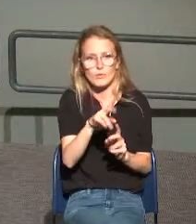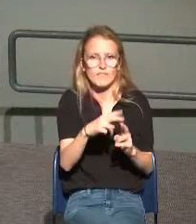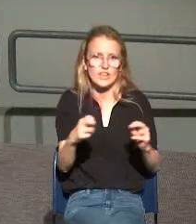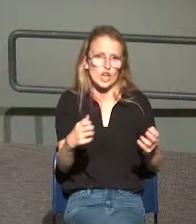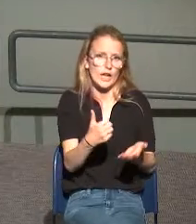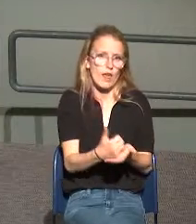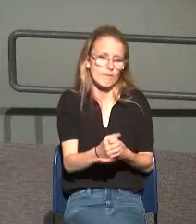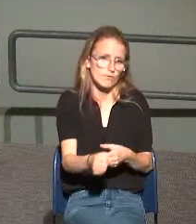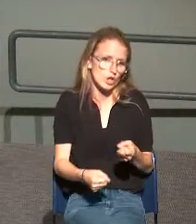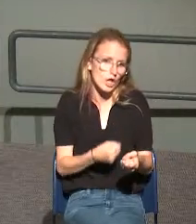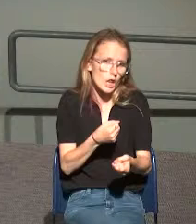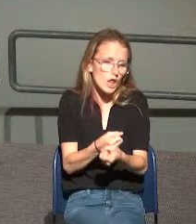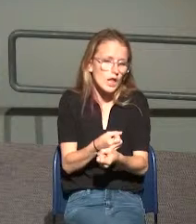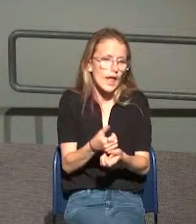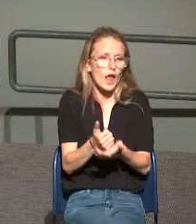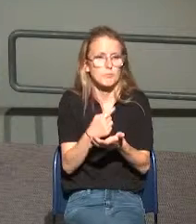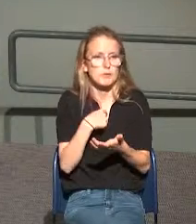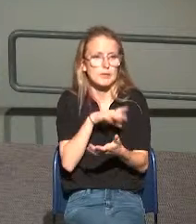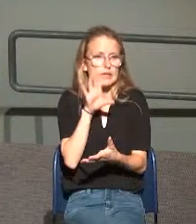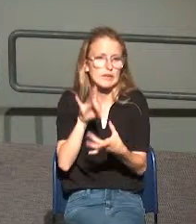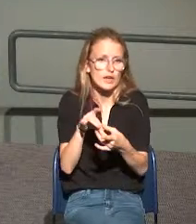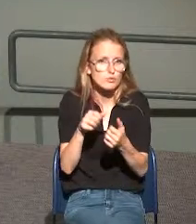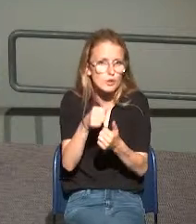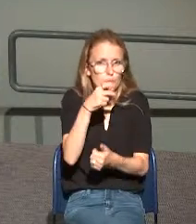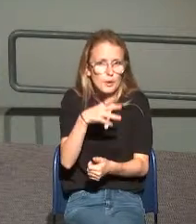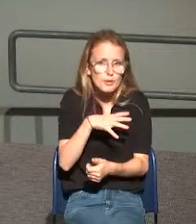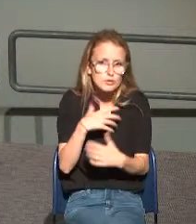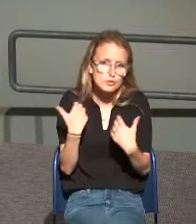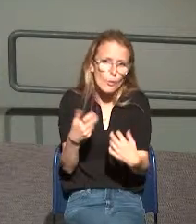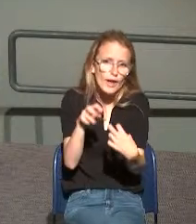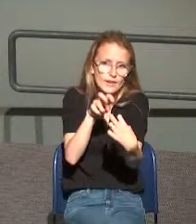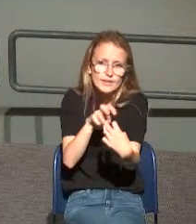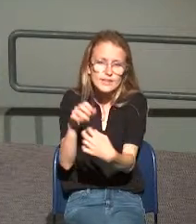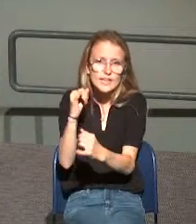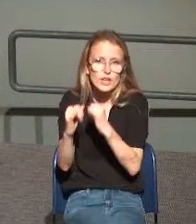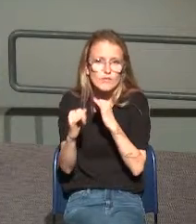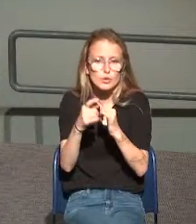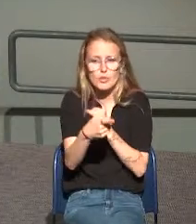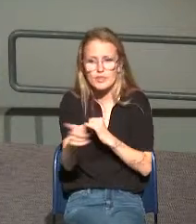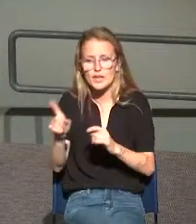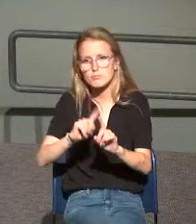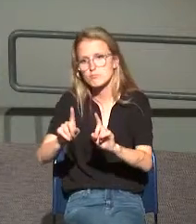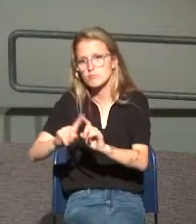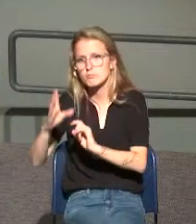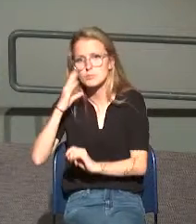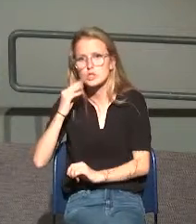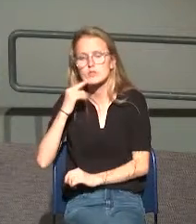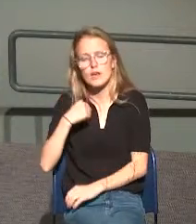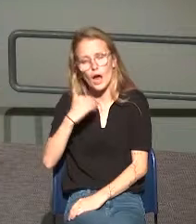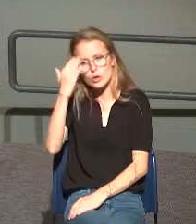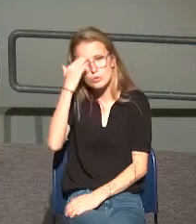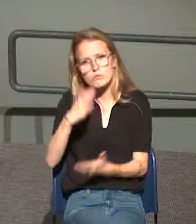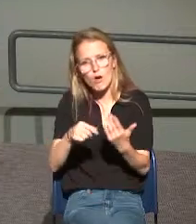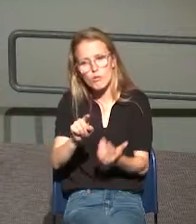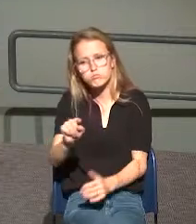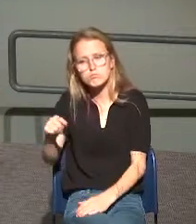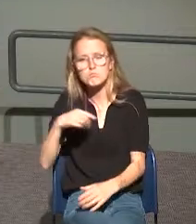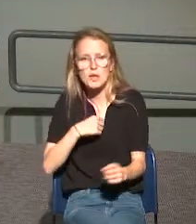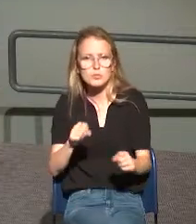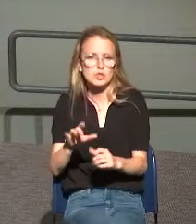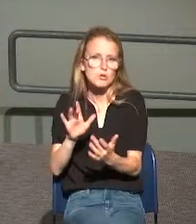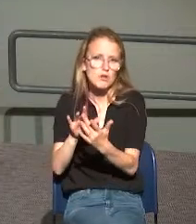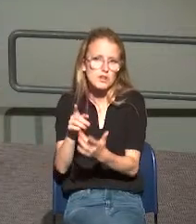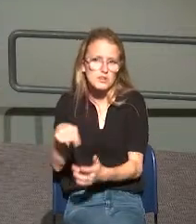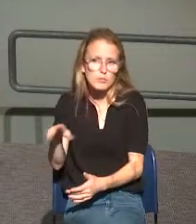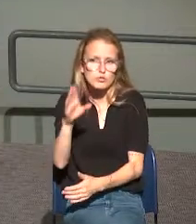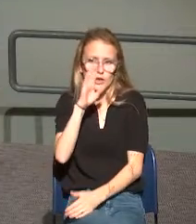me in contact with women to interview who'd had different kinds of experiences. I knew some of the women, and I was just able to contact them directly, but